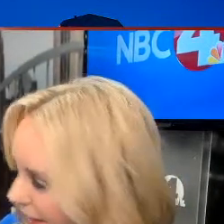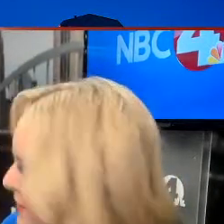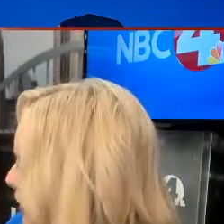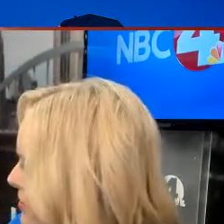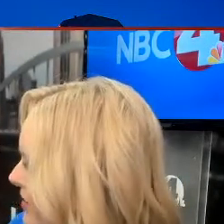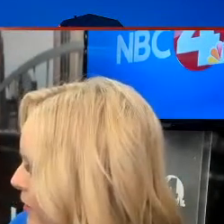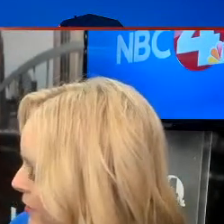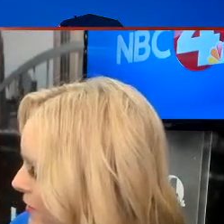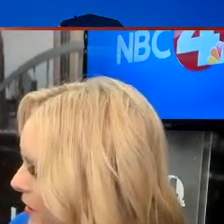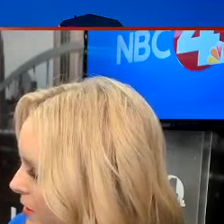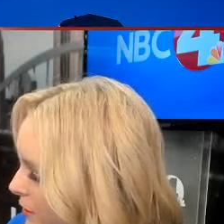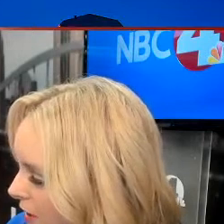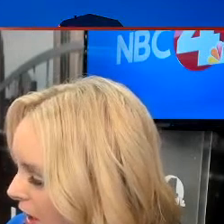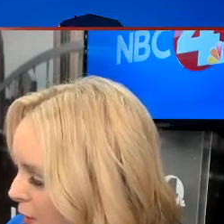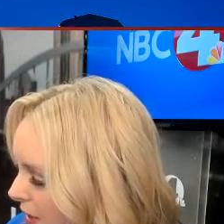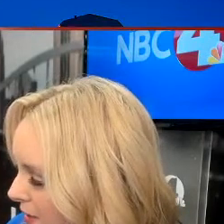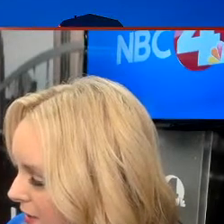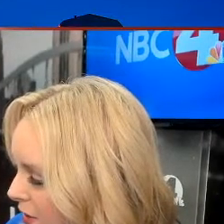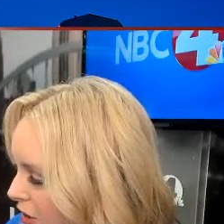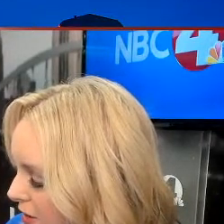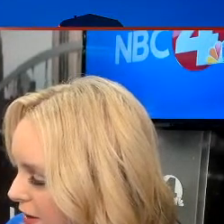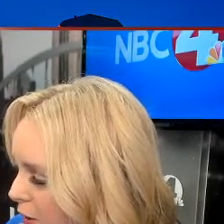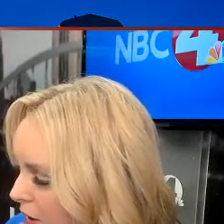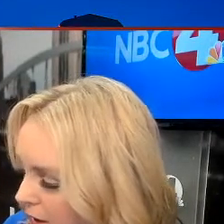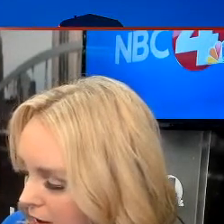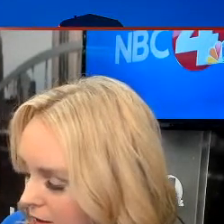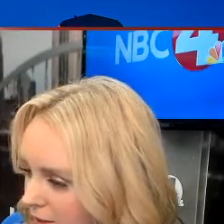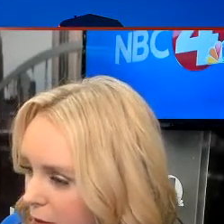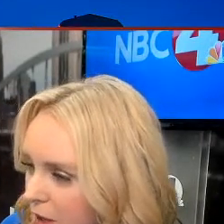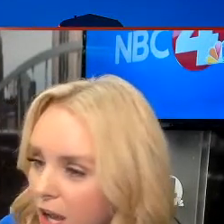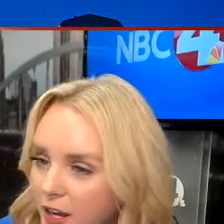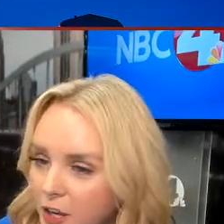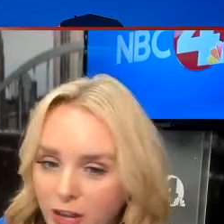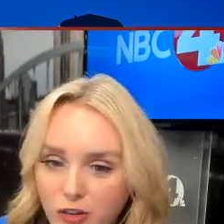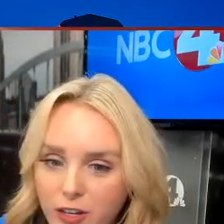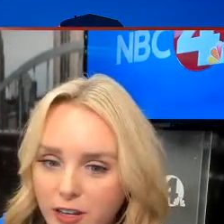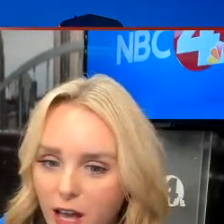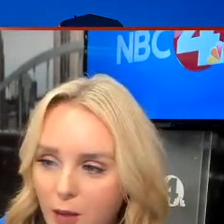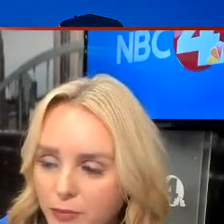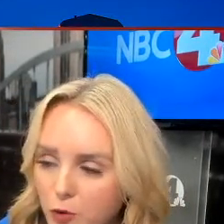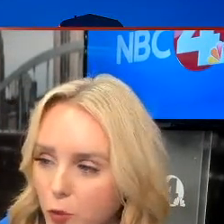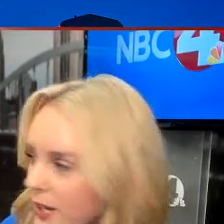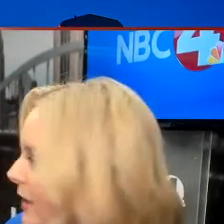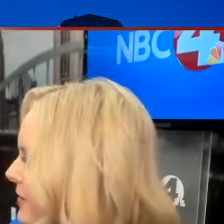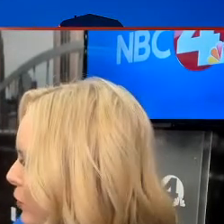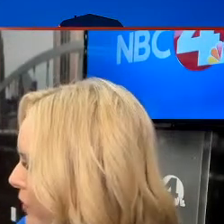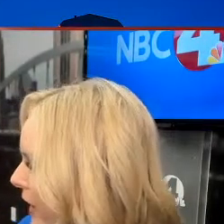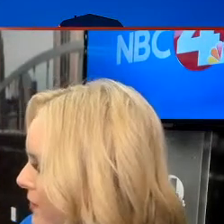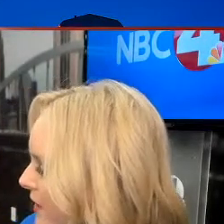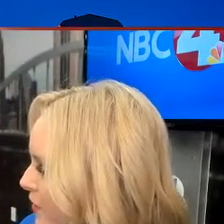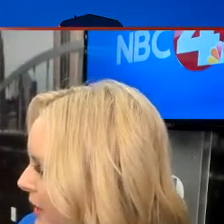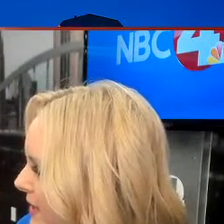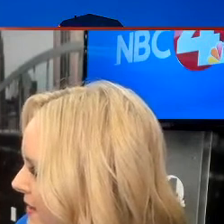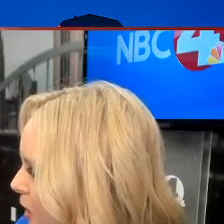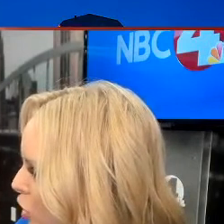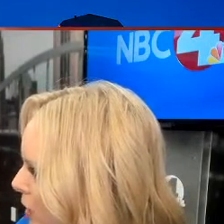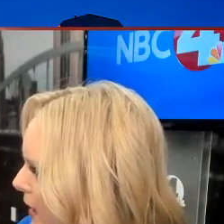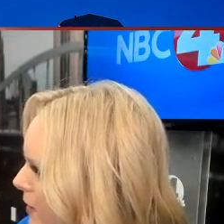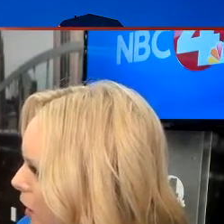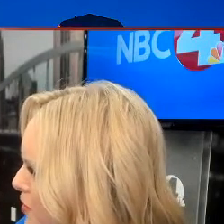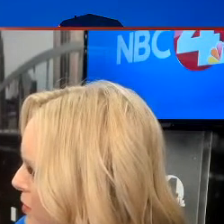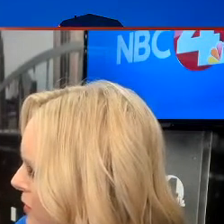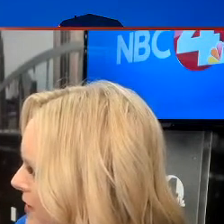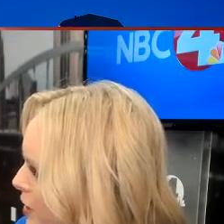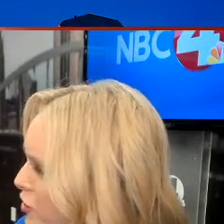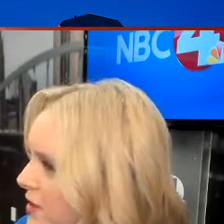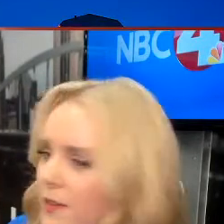of last Thursday was the Arnold cancellation. So lots going on. I know Adrian tweeted out some graphs that everybody can take a look at,